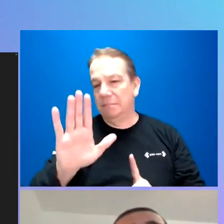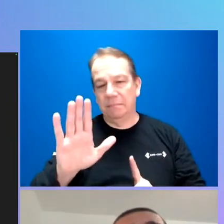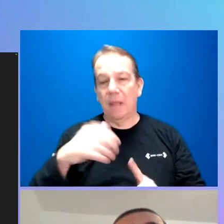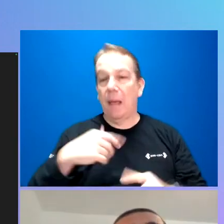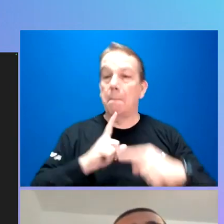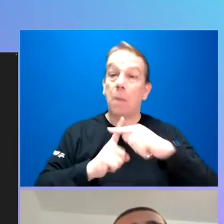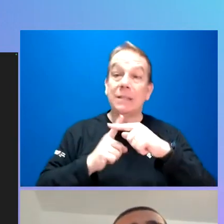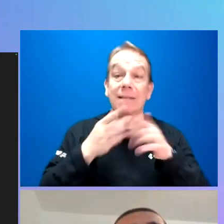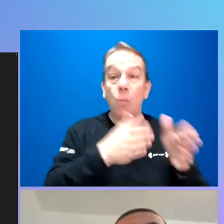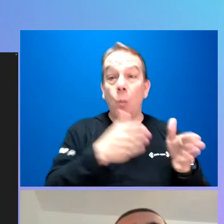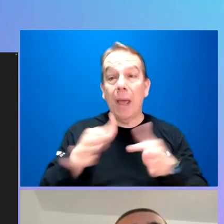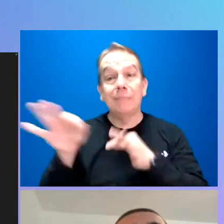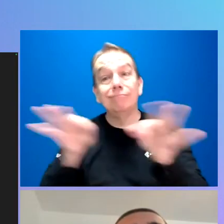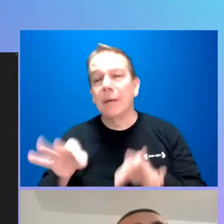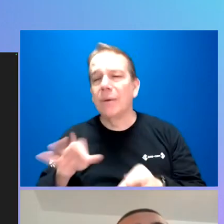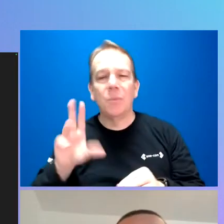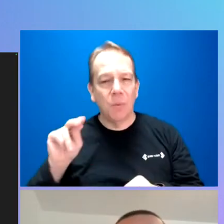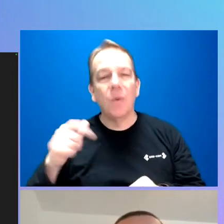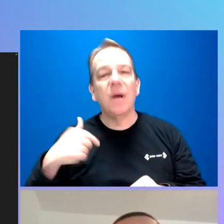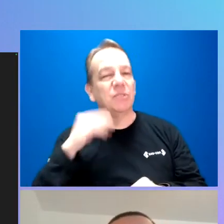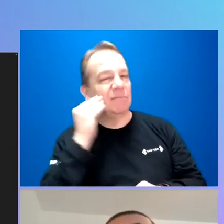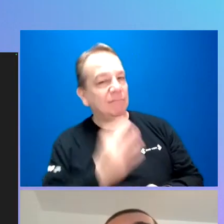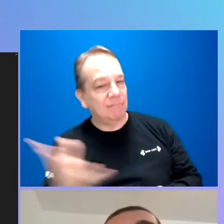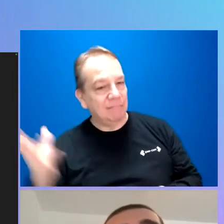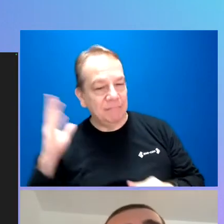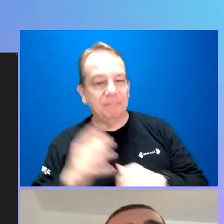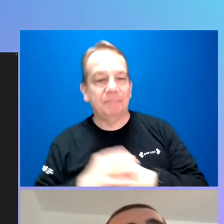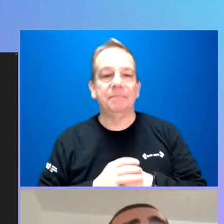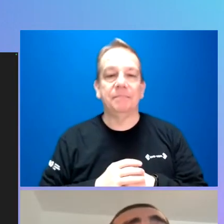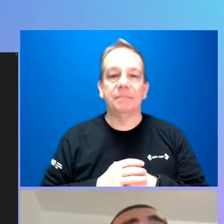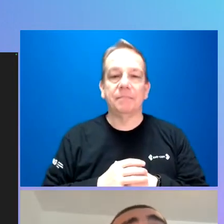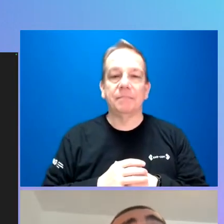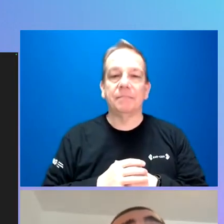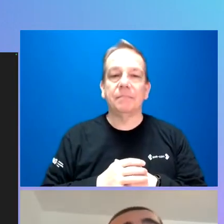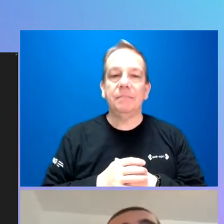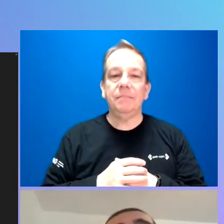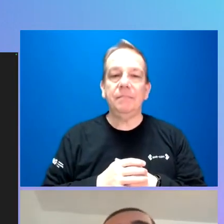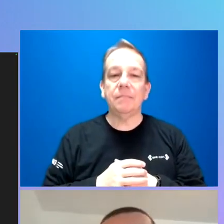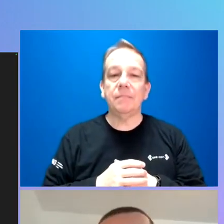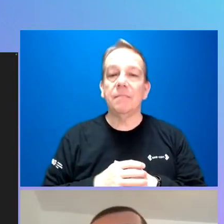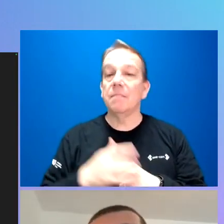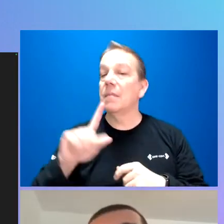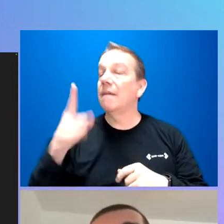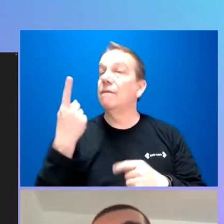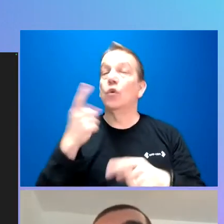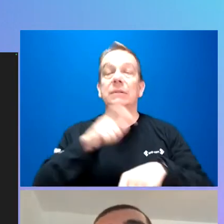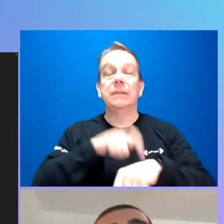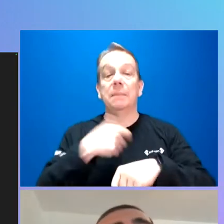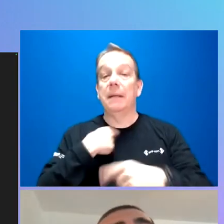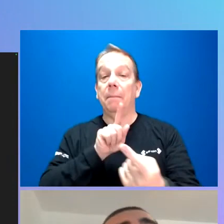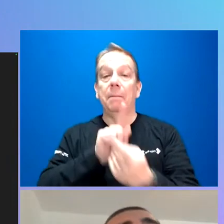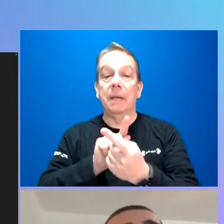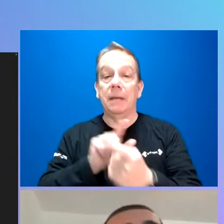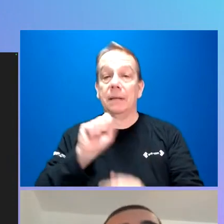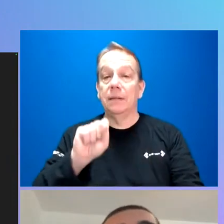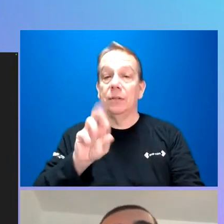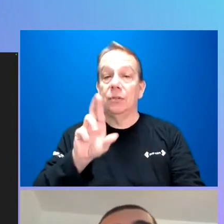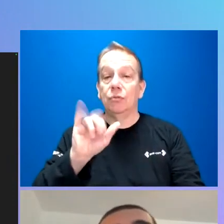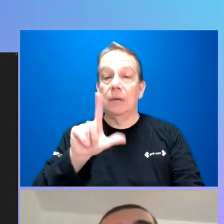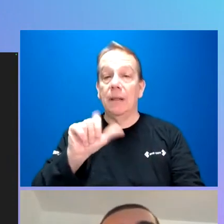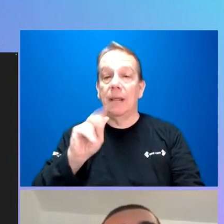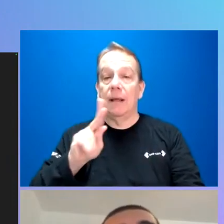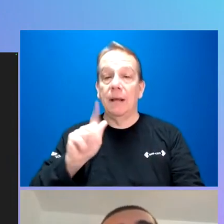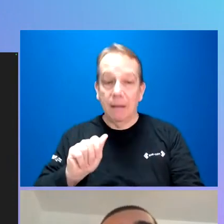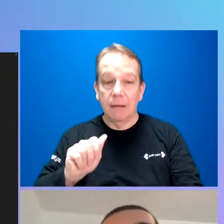way. Okay, so let's get started. When I first met the Sri Lankan owner of